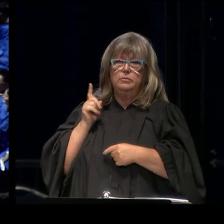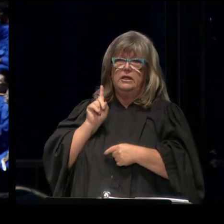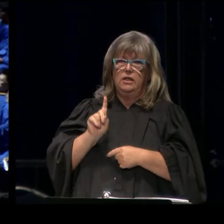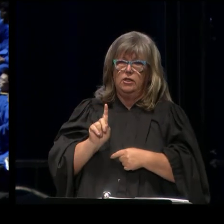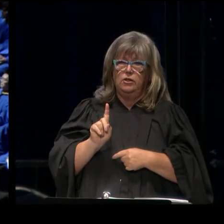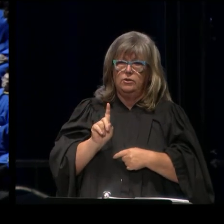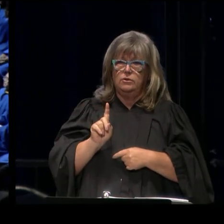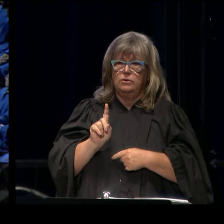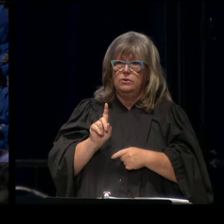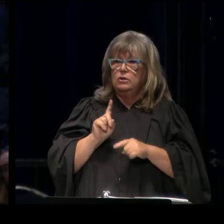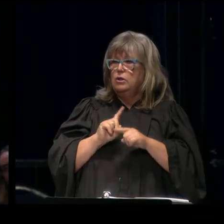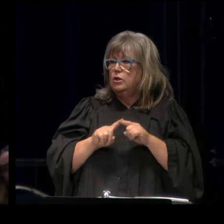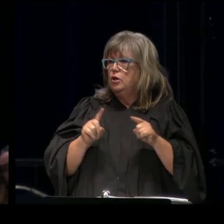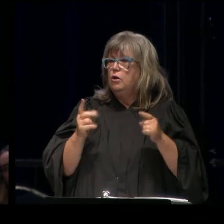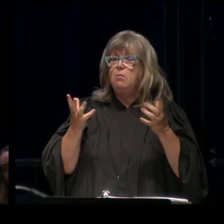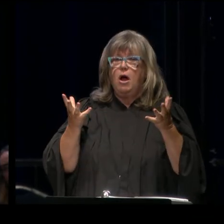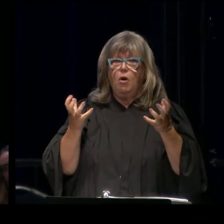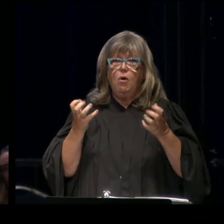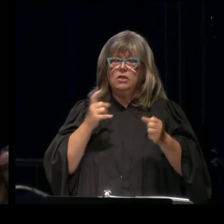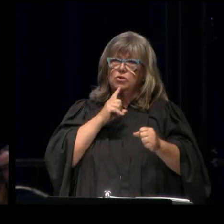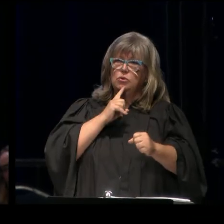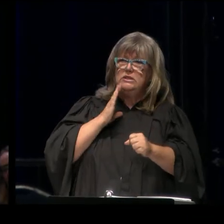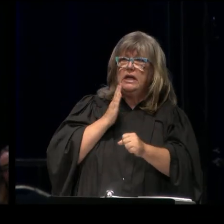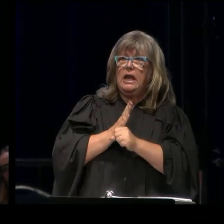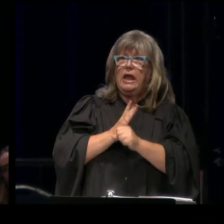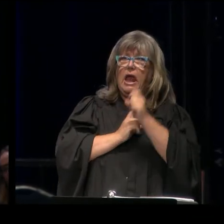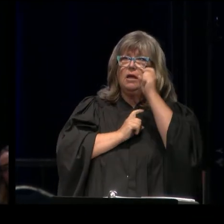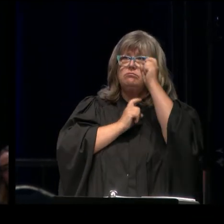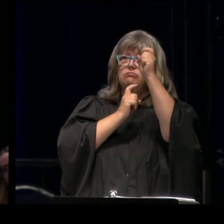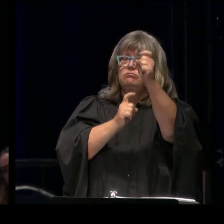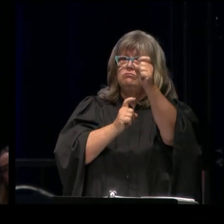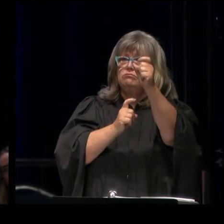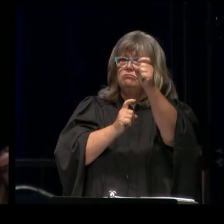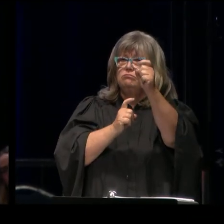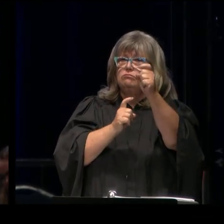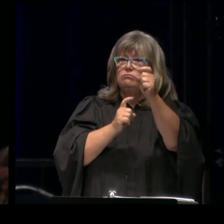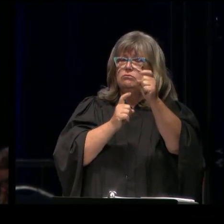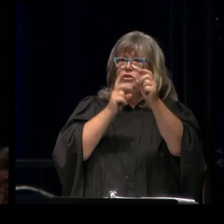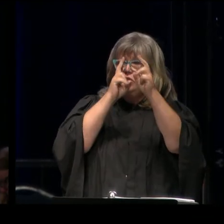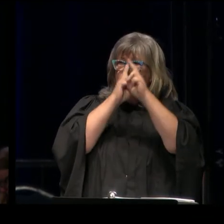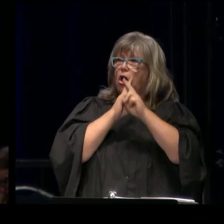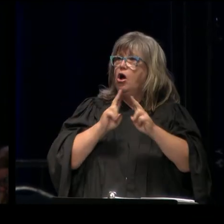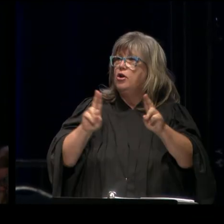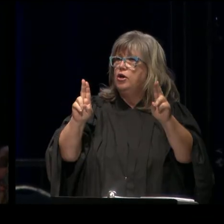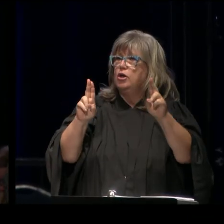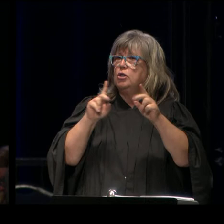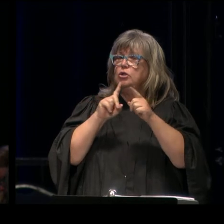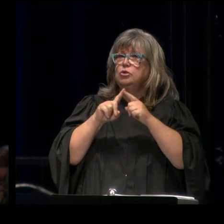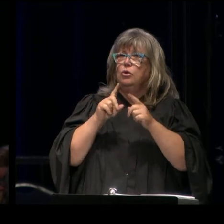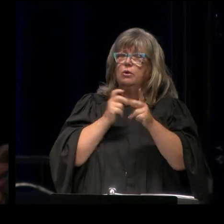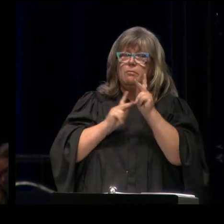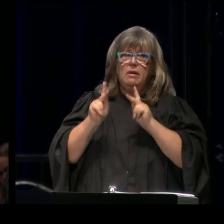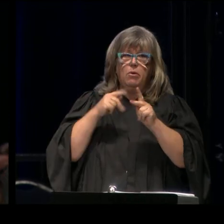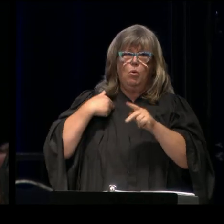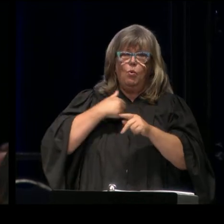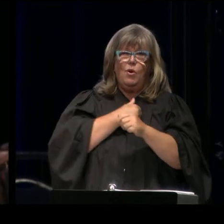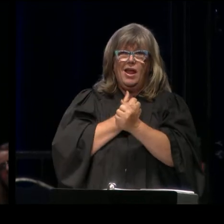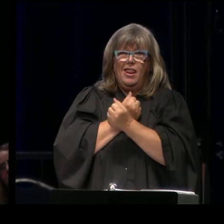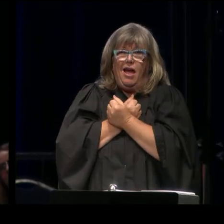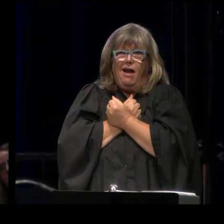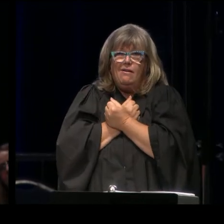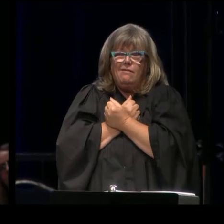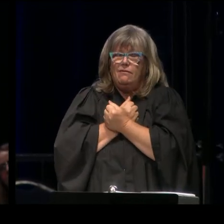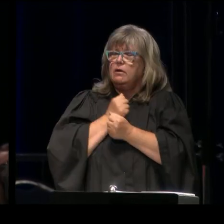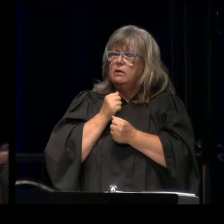but I would like to dedicate this honor to the loved ones who are not with